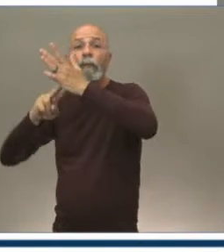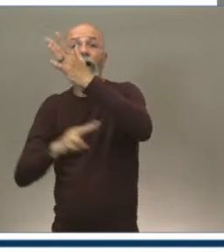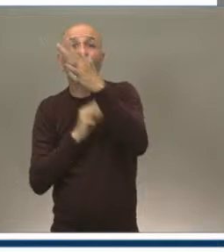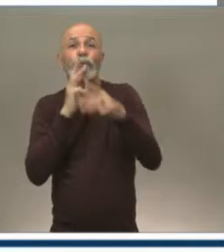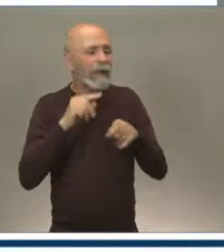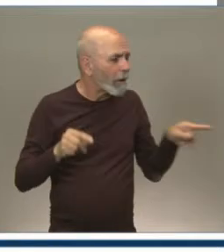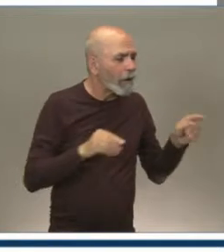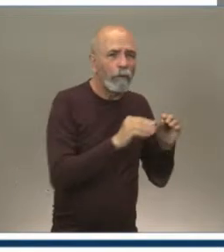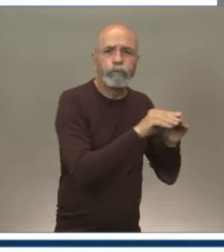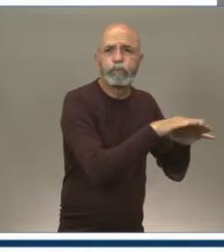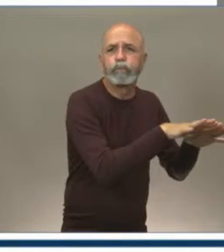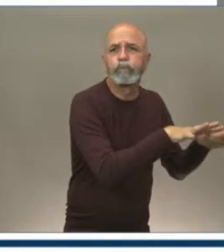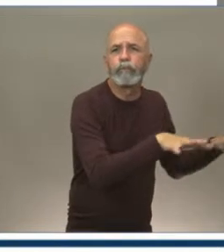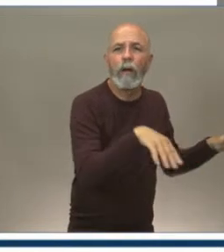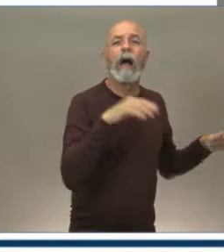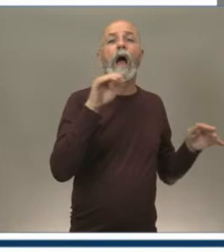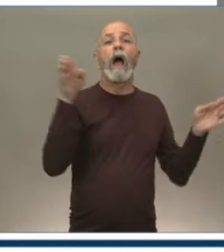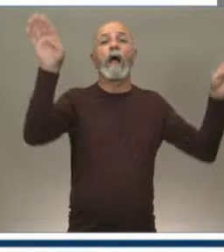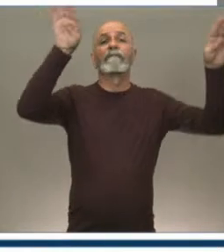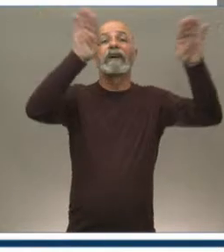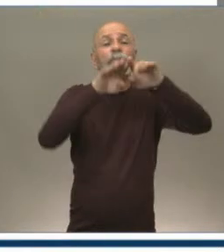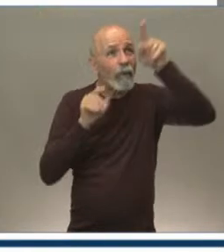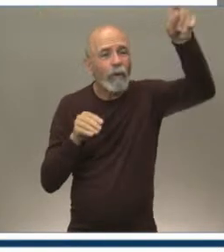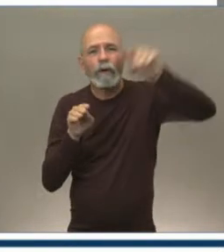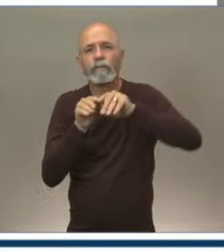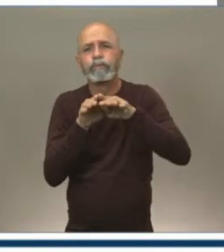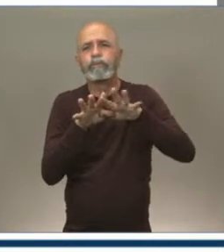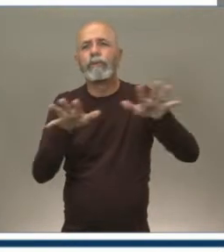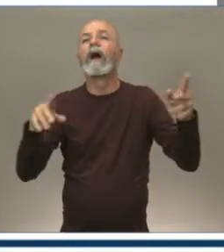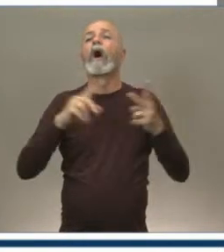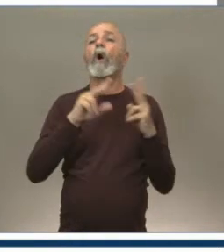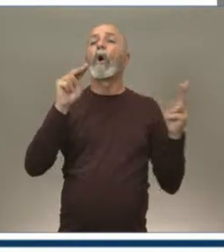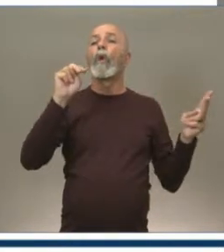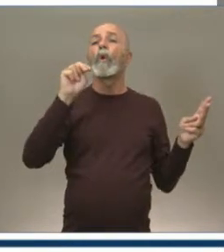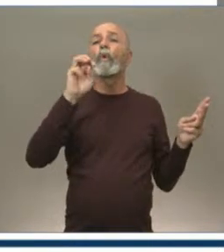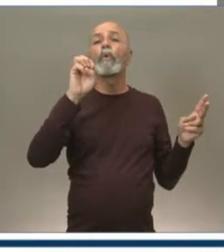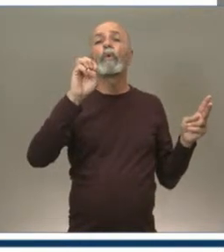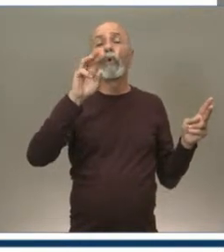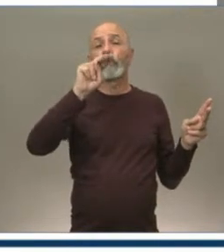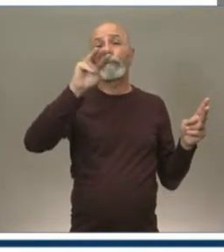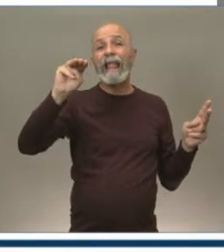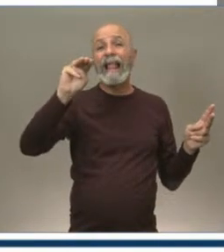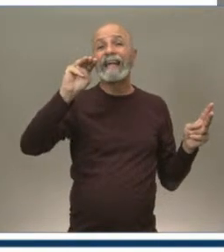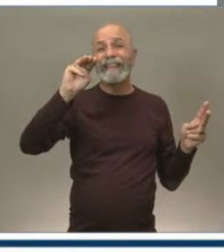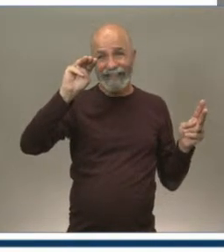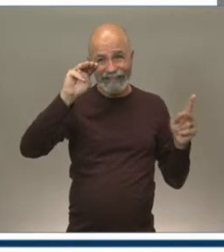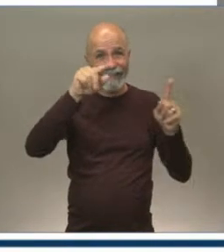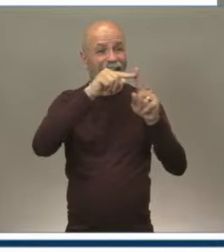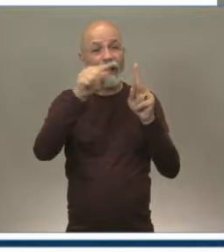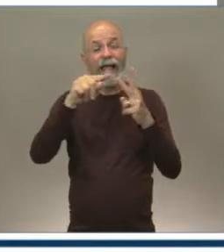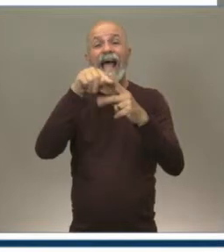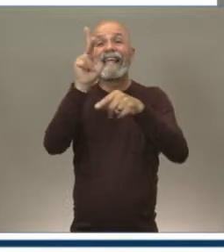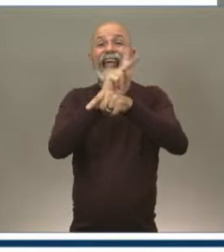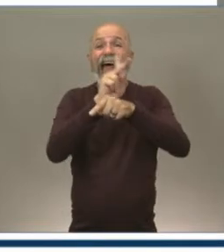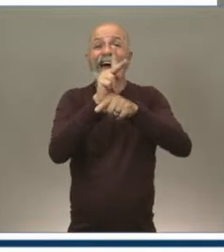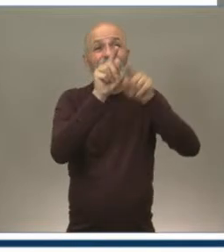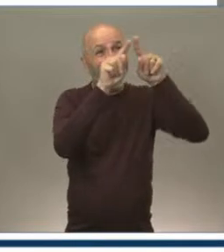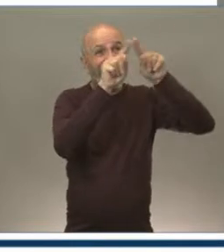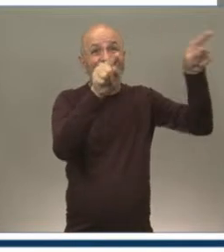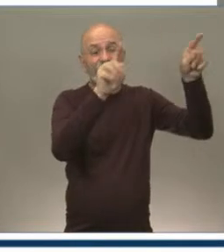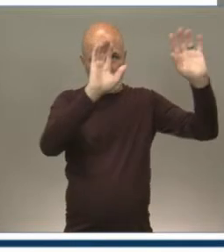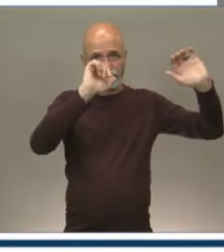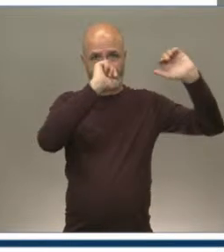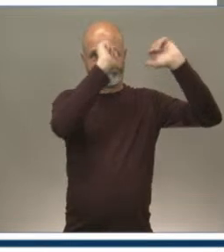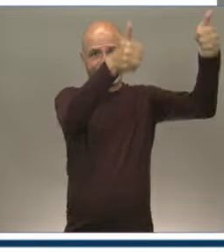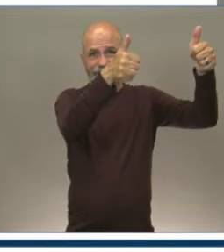from New Minas to Kentville. Excuse me, there are pop-up sites in Kingston and New Minas this week, and plenty of